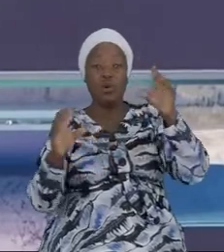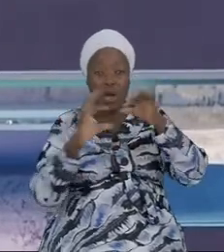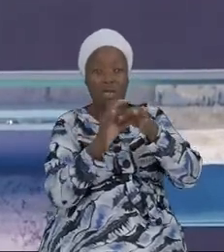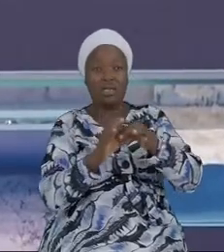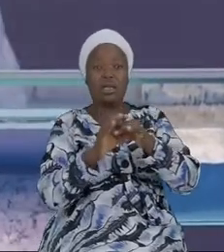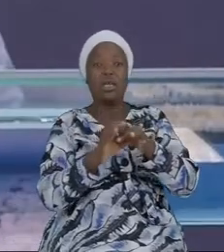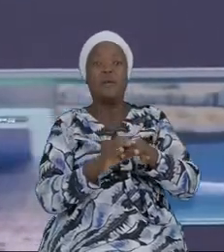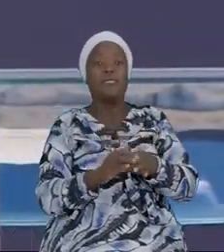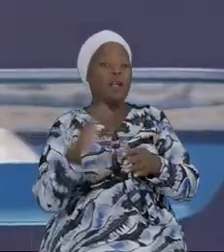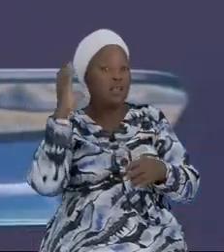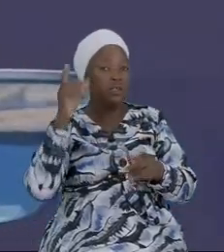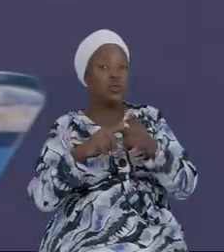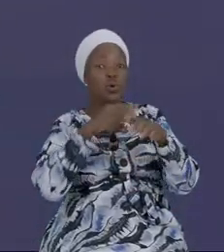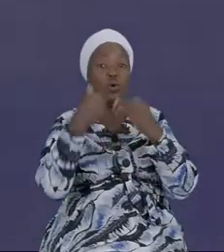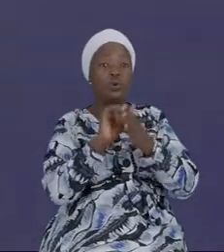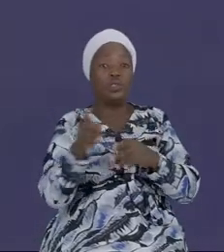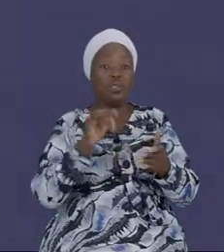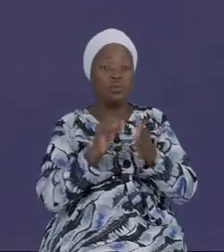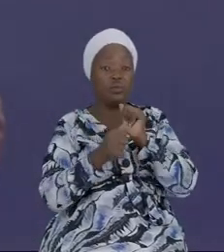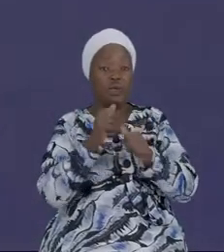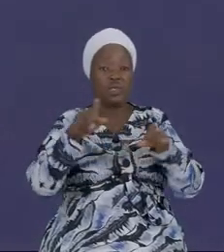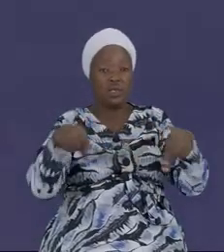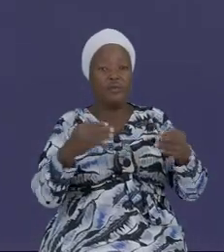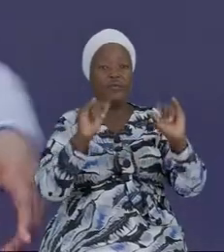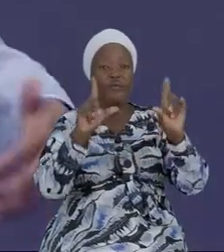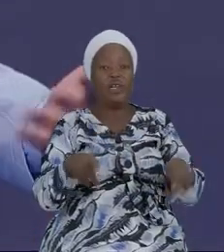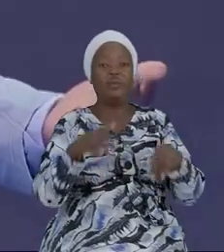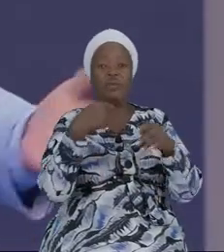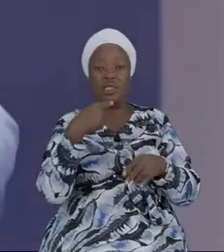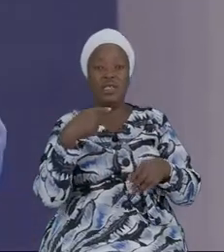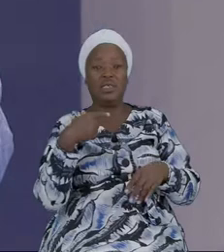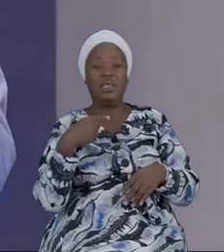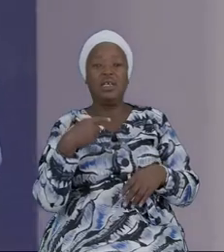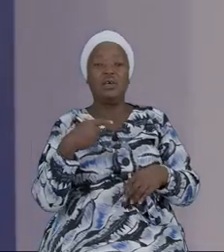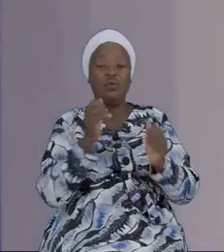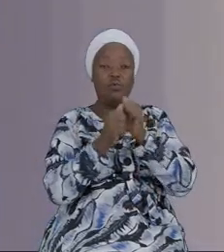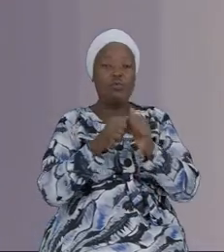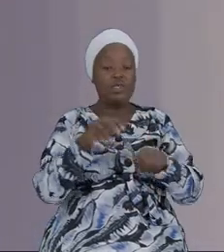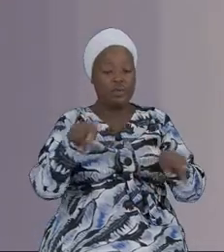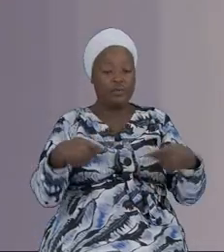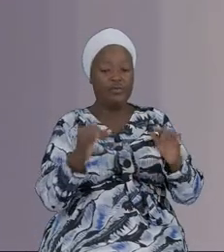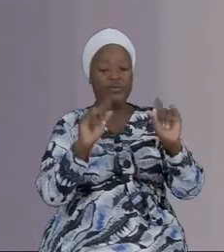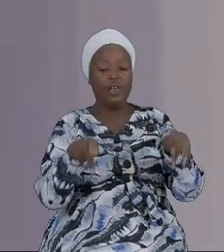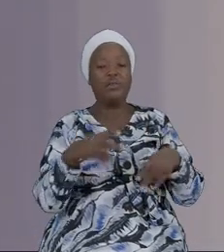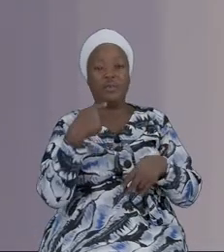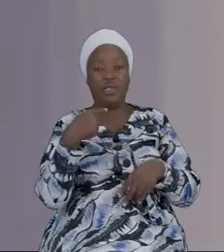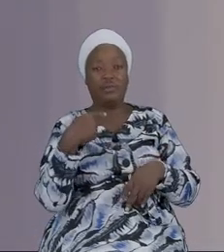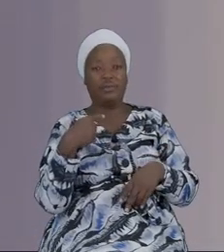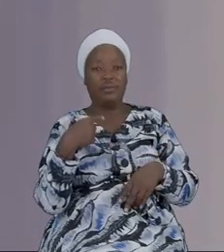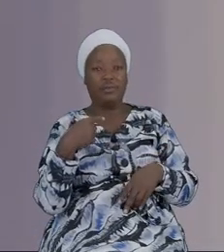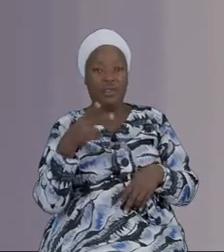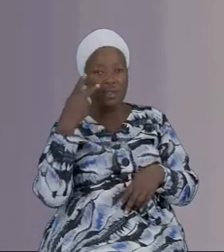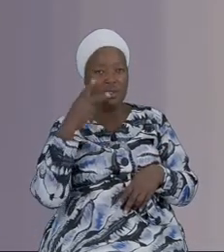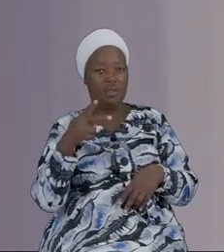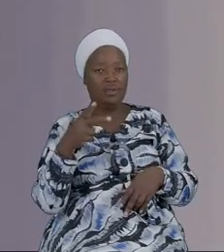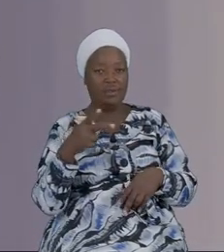heed to those things which Philip said, which Philip spake. Look up here.